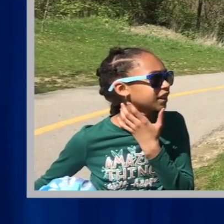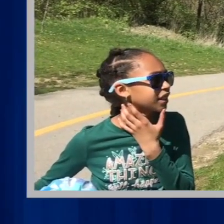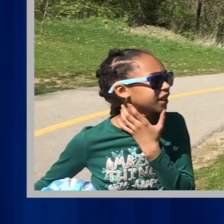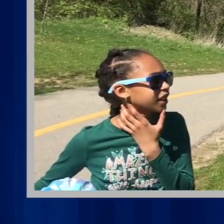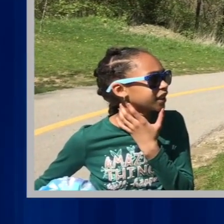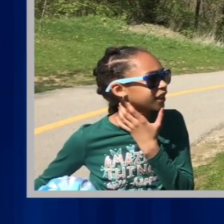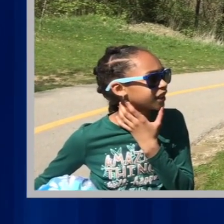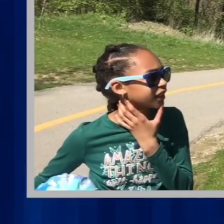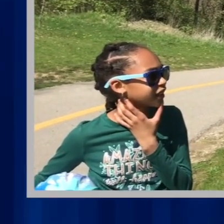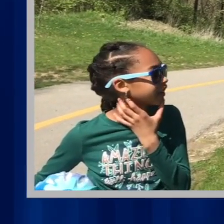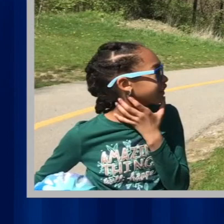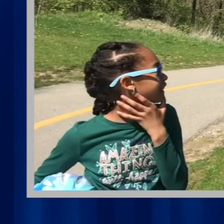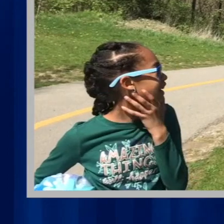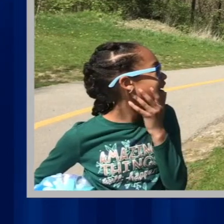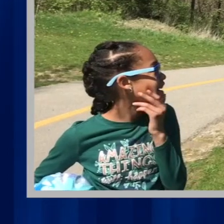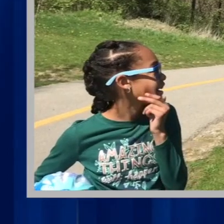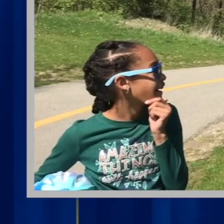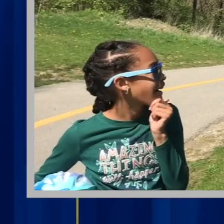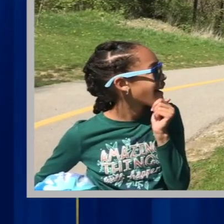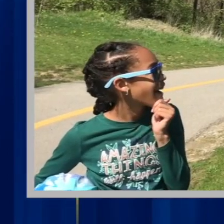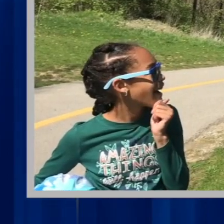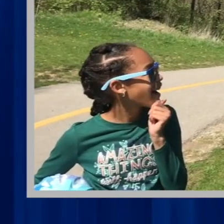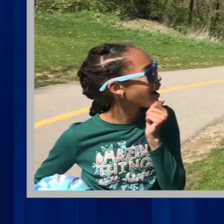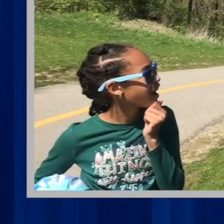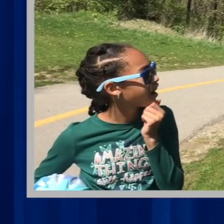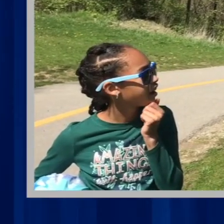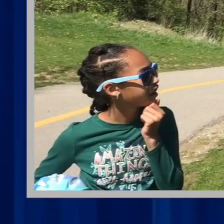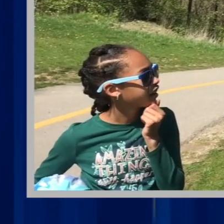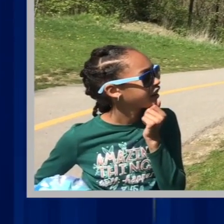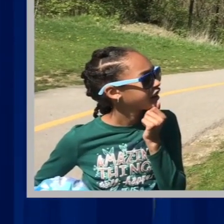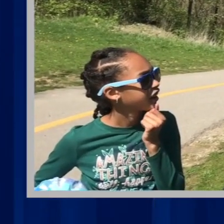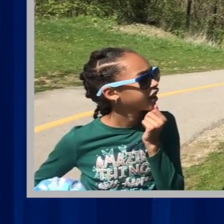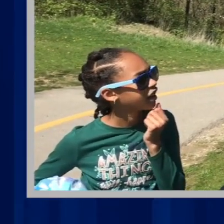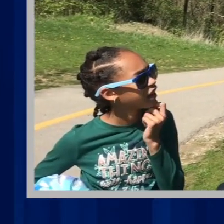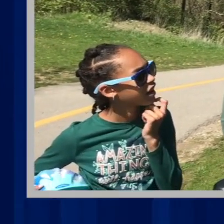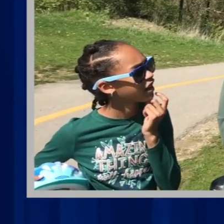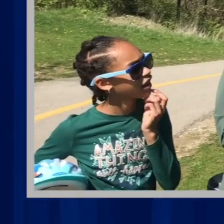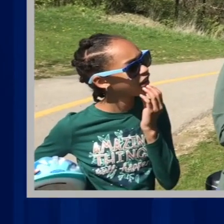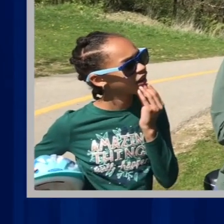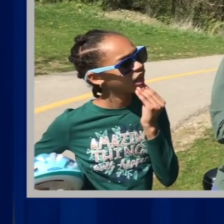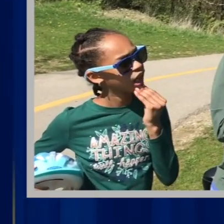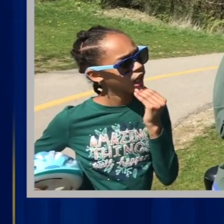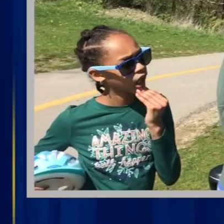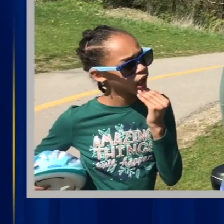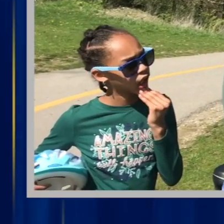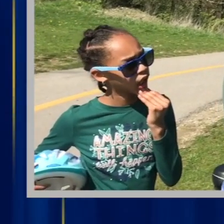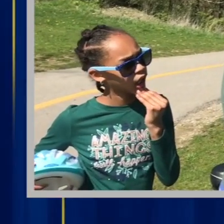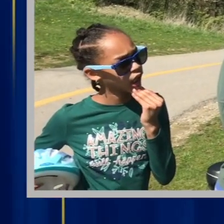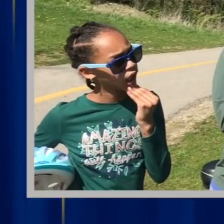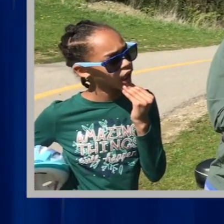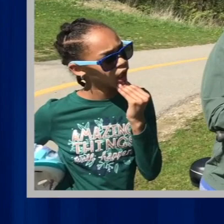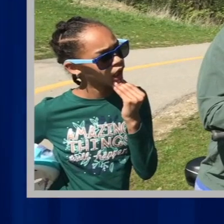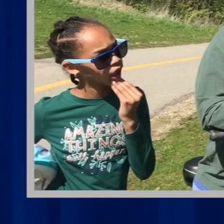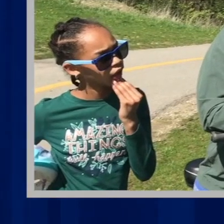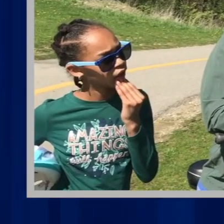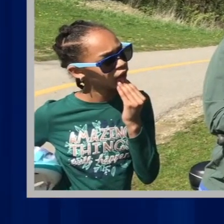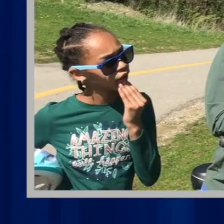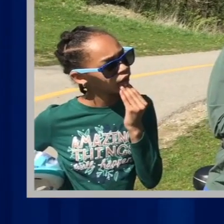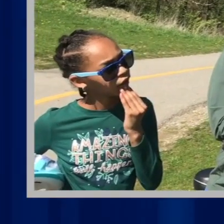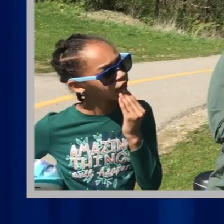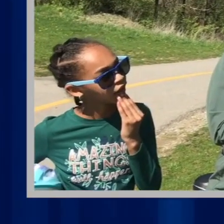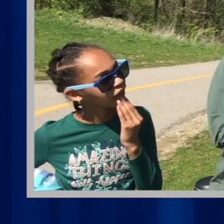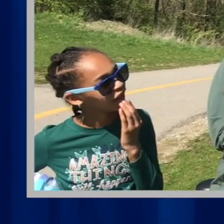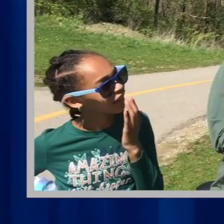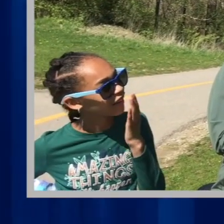Underground Railroad? 58 miles run south to north helping slaves get to freedom. Wouldn't that so amazing?